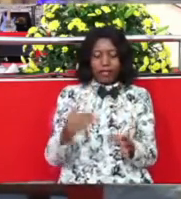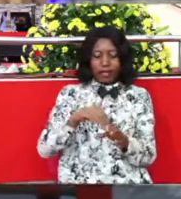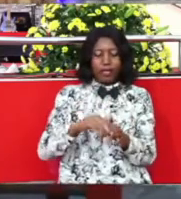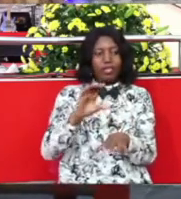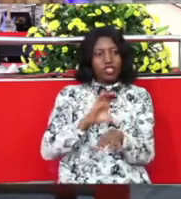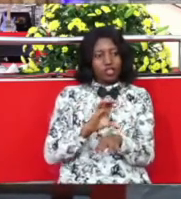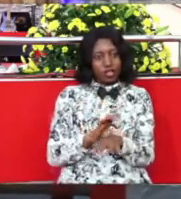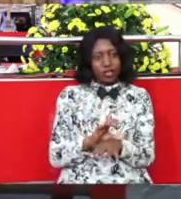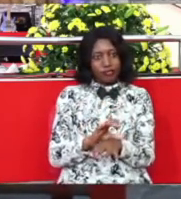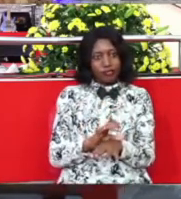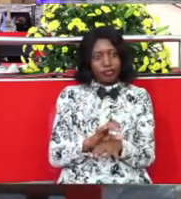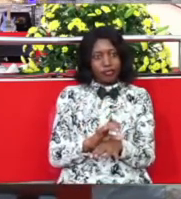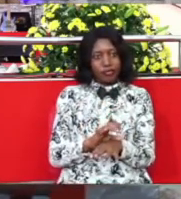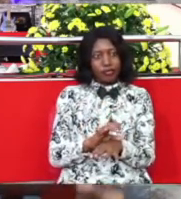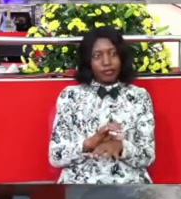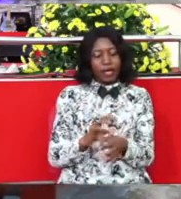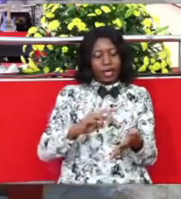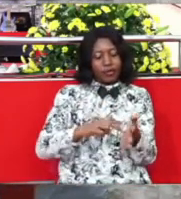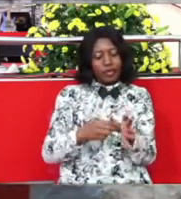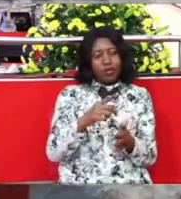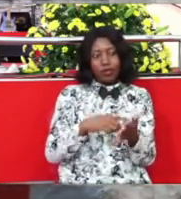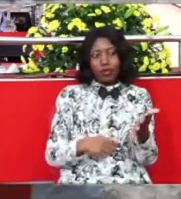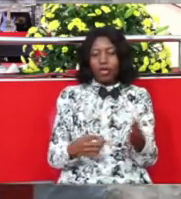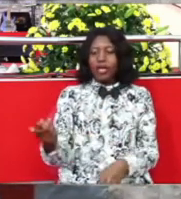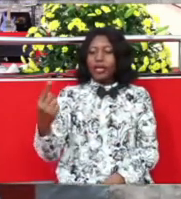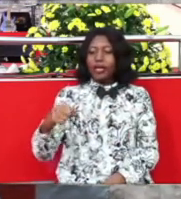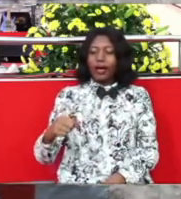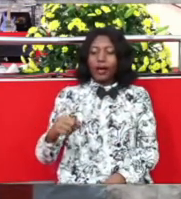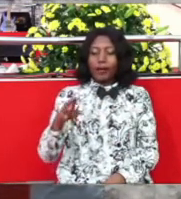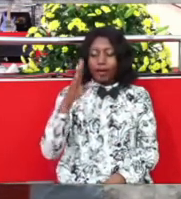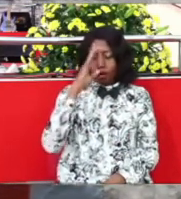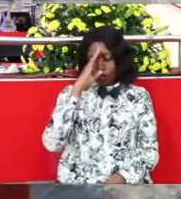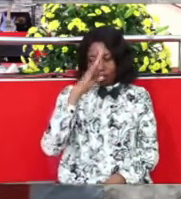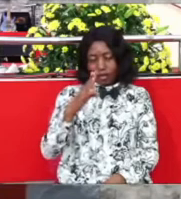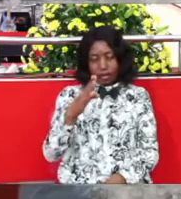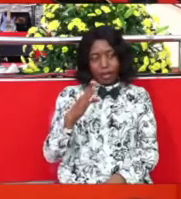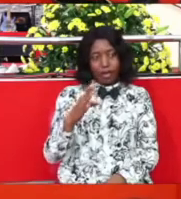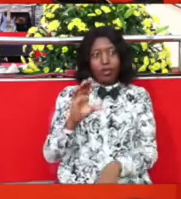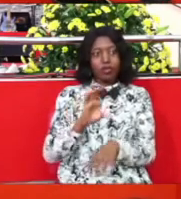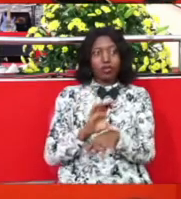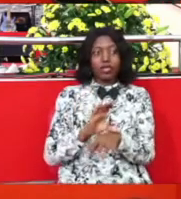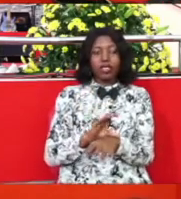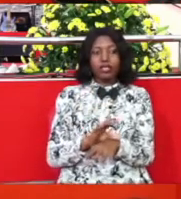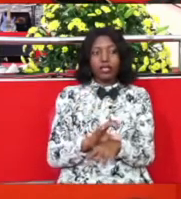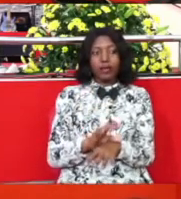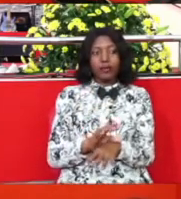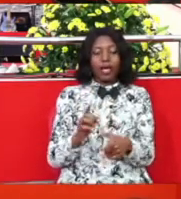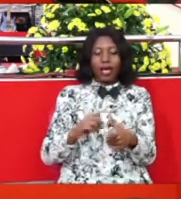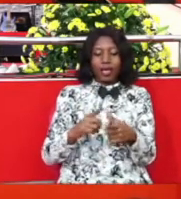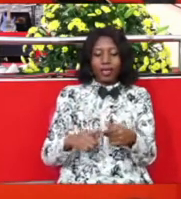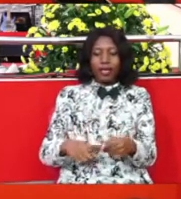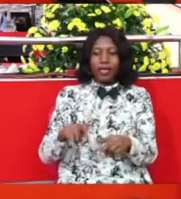They come to church faithfully on Sunday. Wanajitolea sana kuja kanisani. They will sit in the place where they are